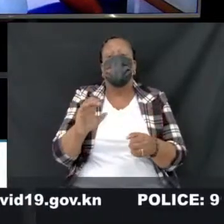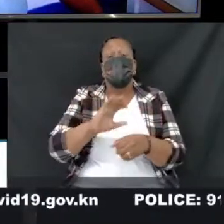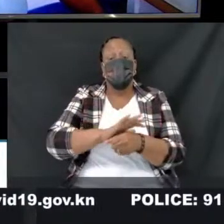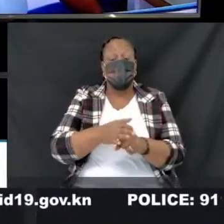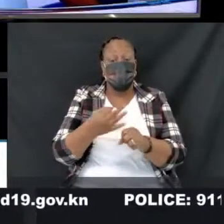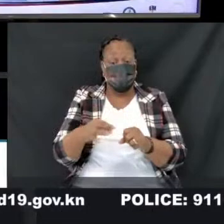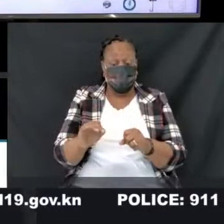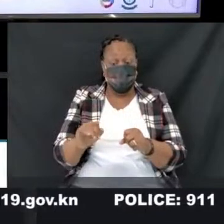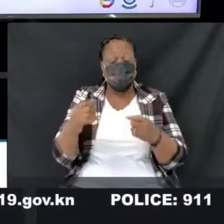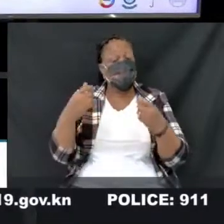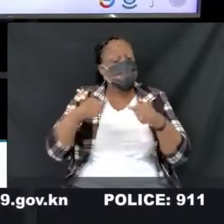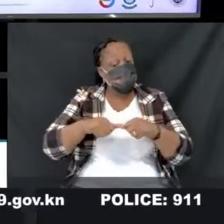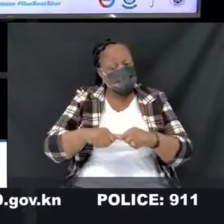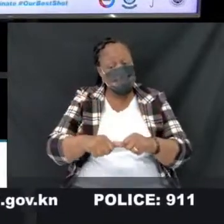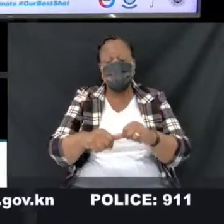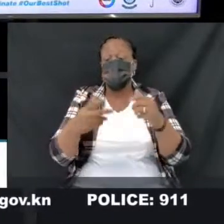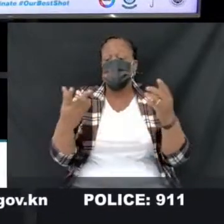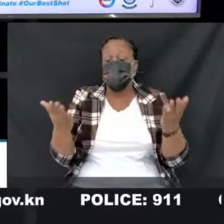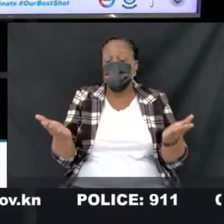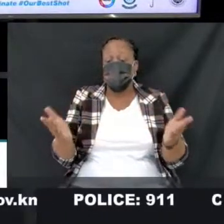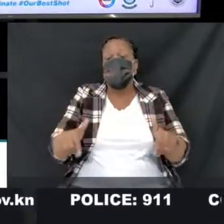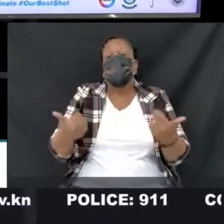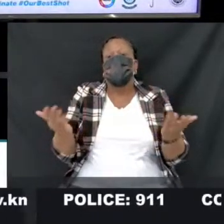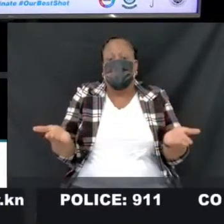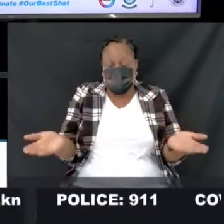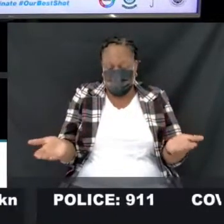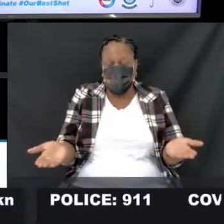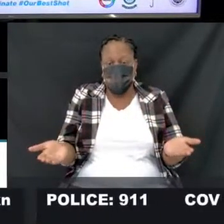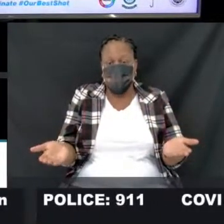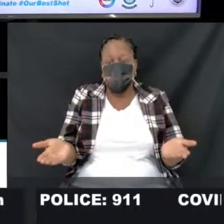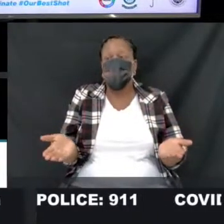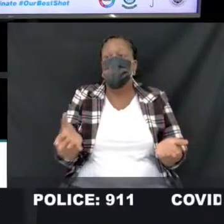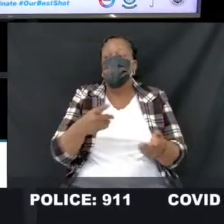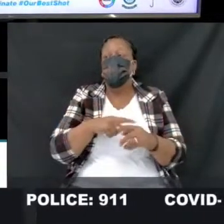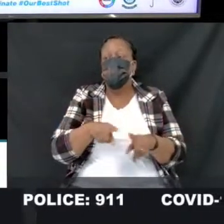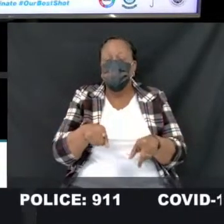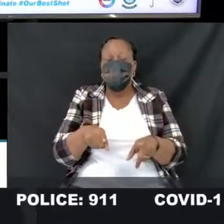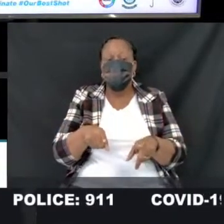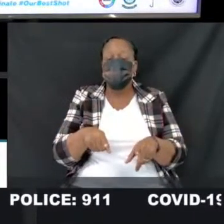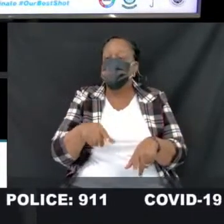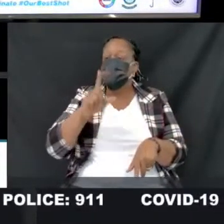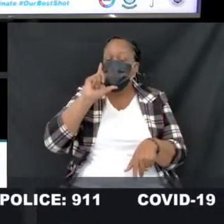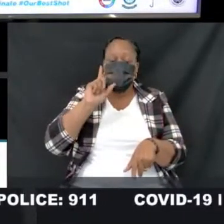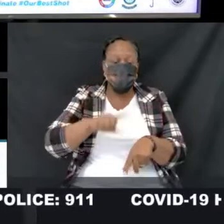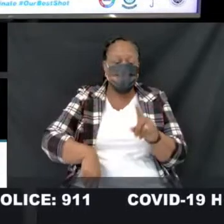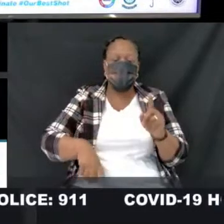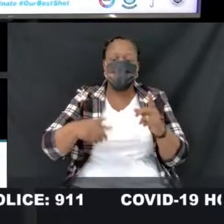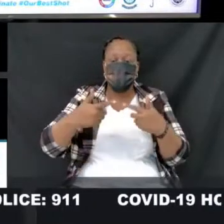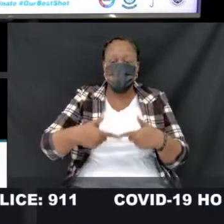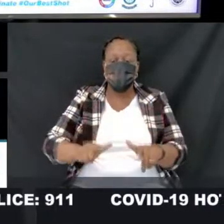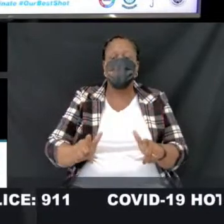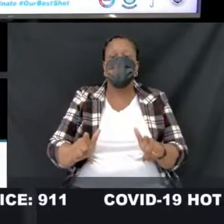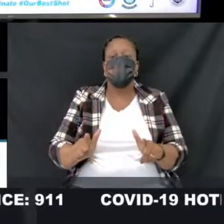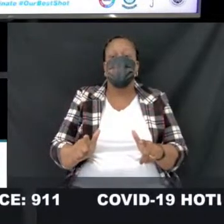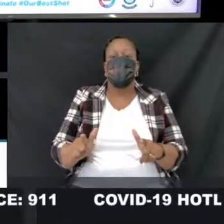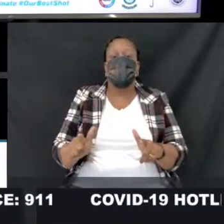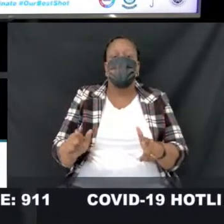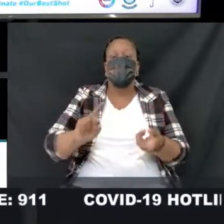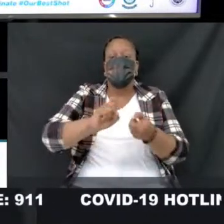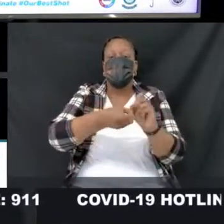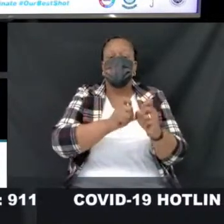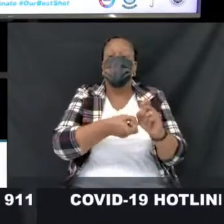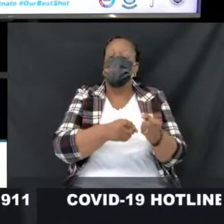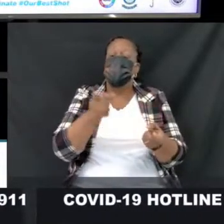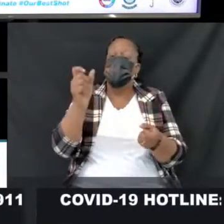have a presence in our communities, but one that we should not allow to disrupt all of our everyday